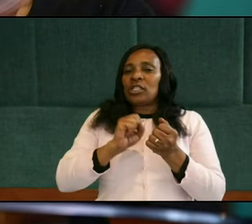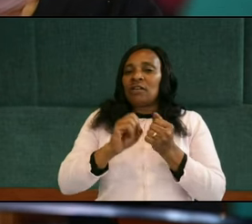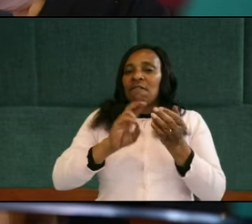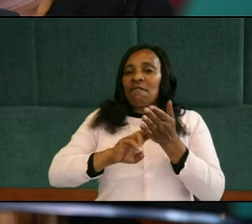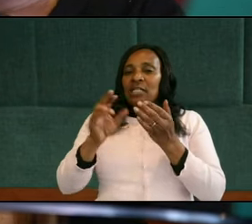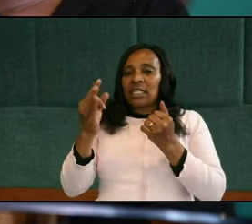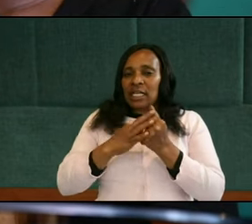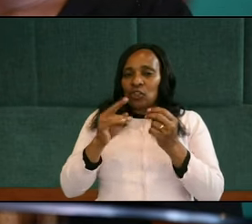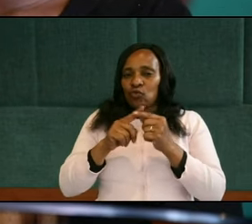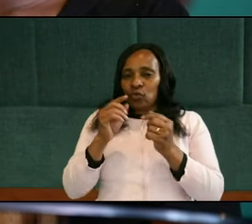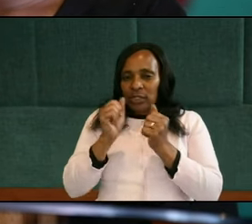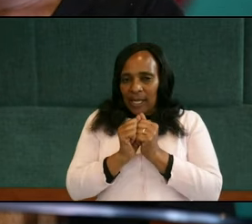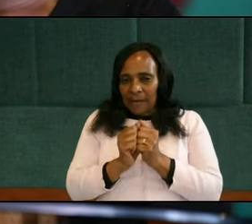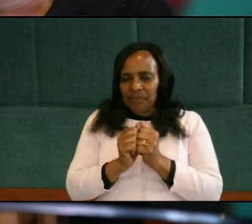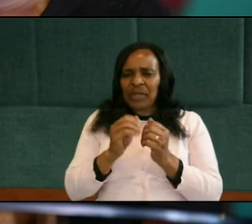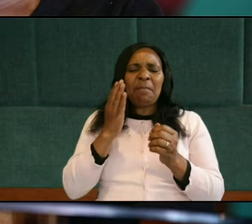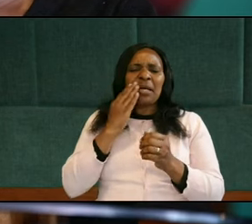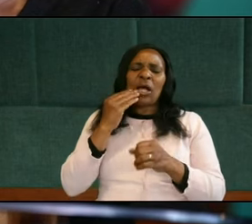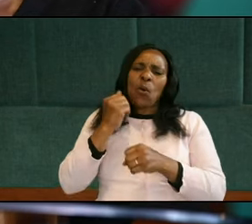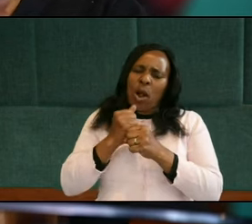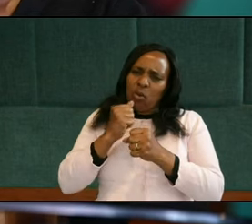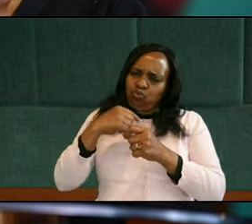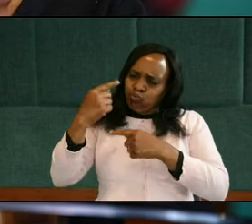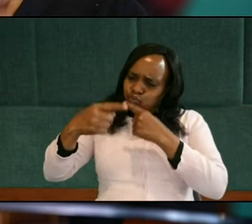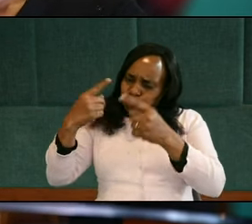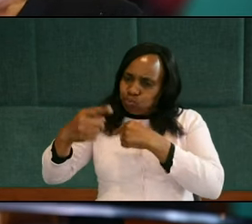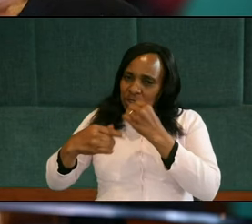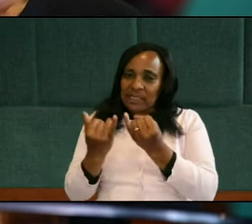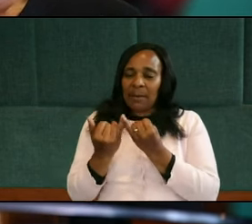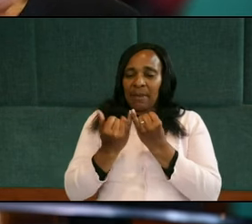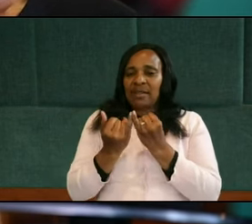Exodus 20:8-10. But Mother kept on working on Sabbath.